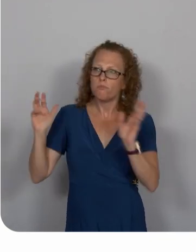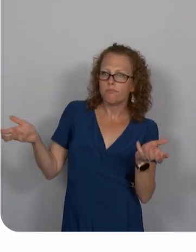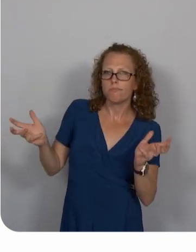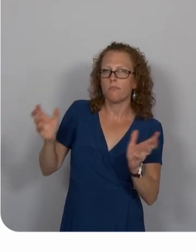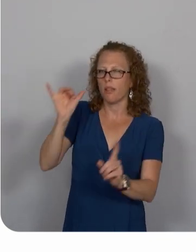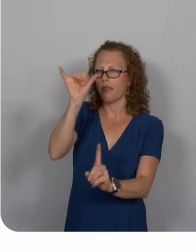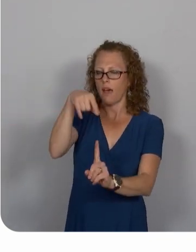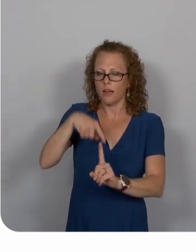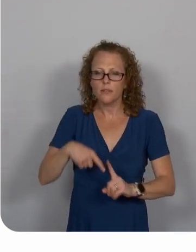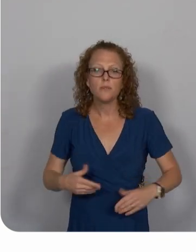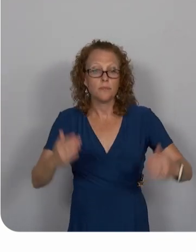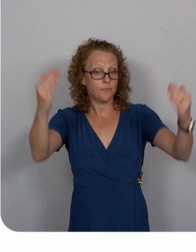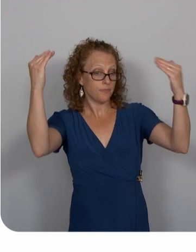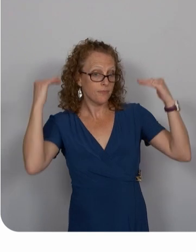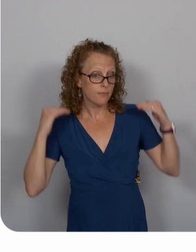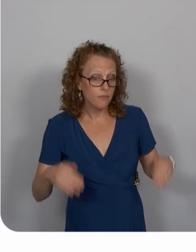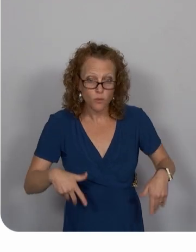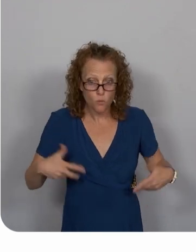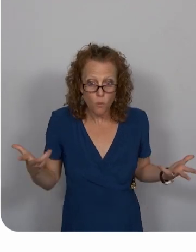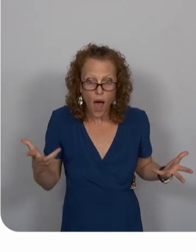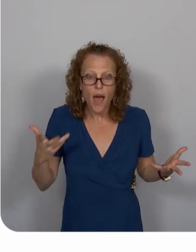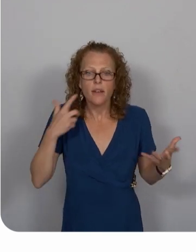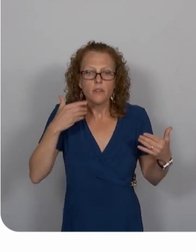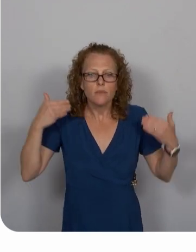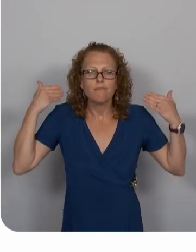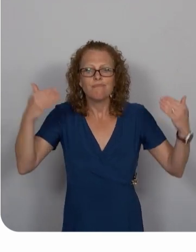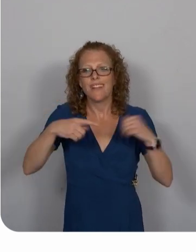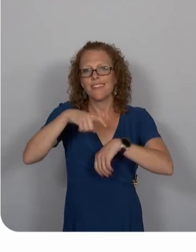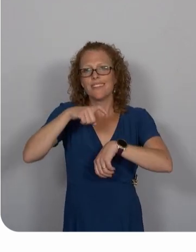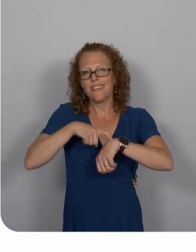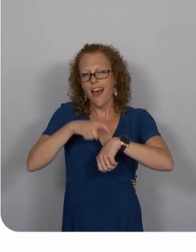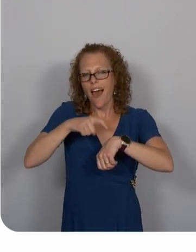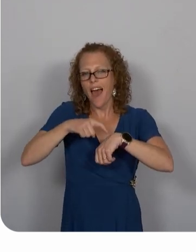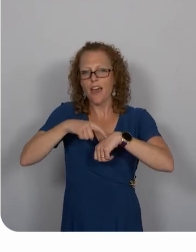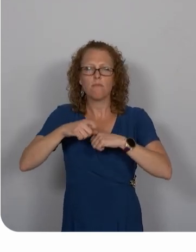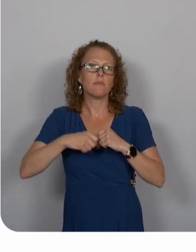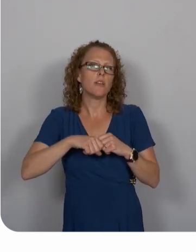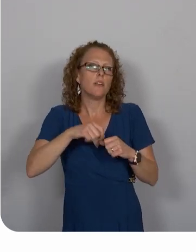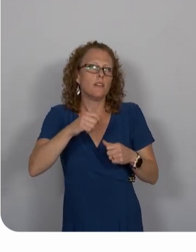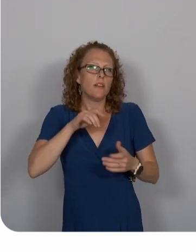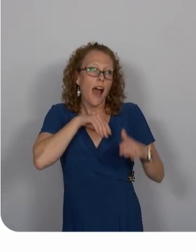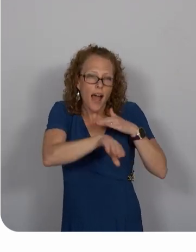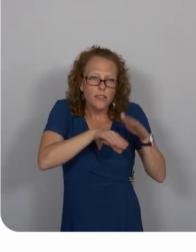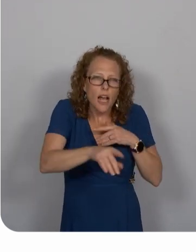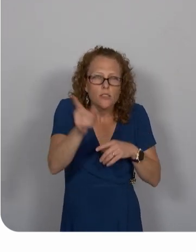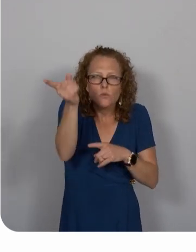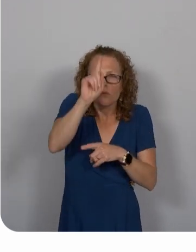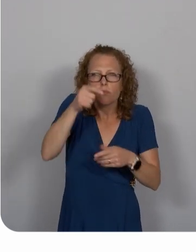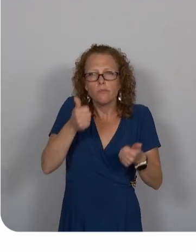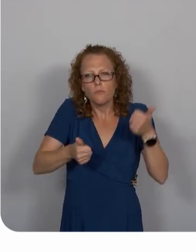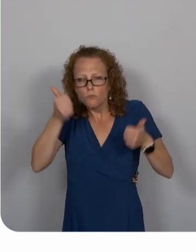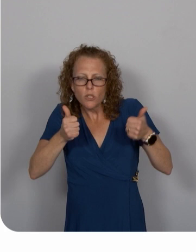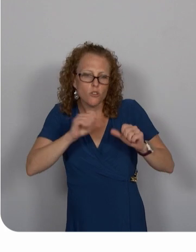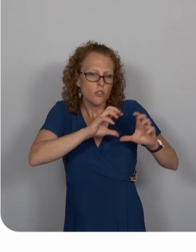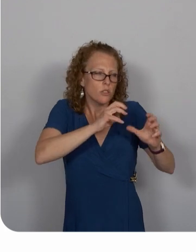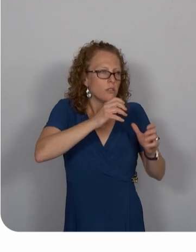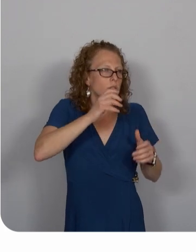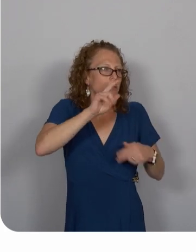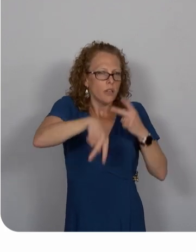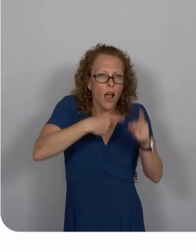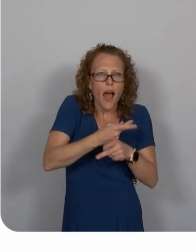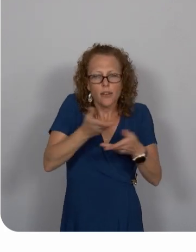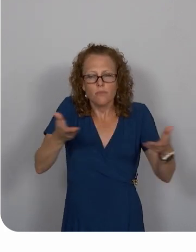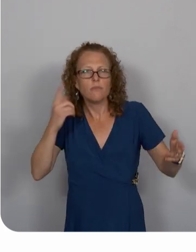length for different form factors like mobile or smart glasses so that our AIs won't give you a novel when you just need